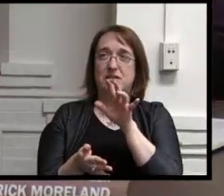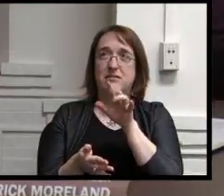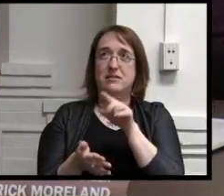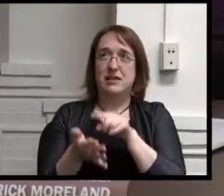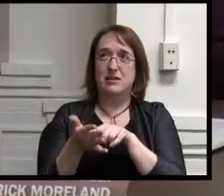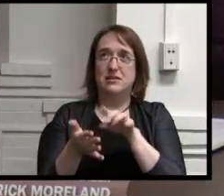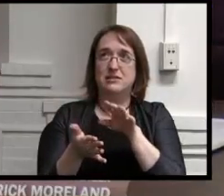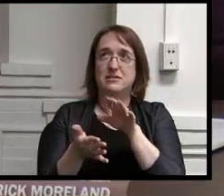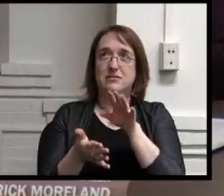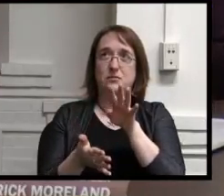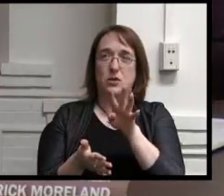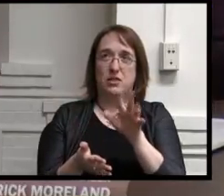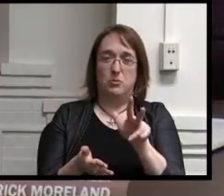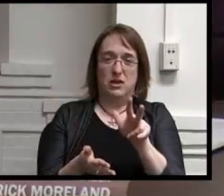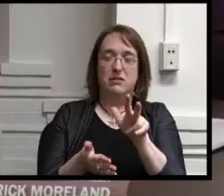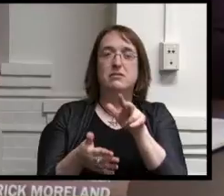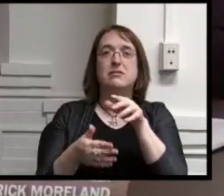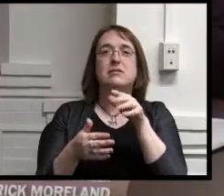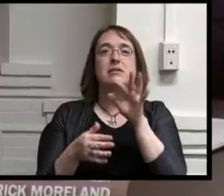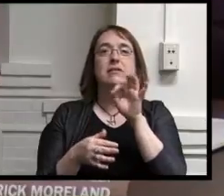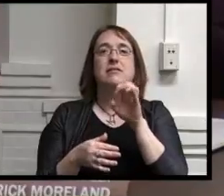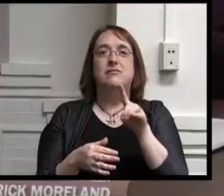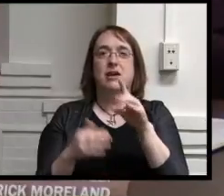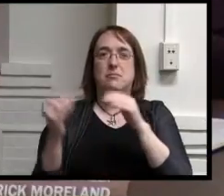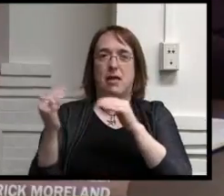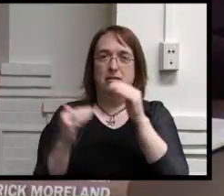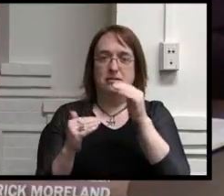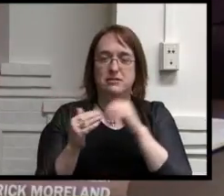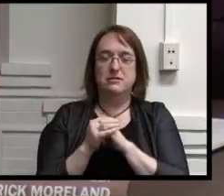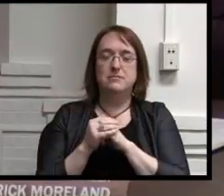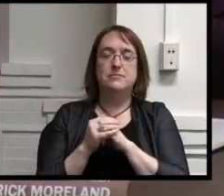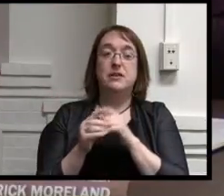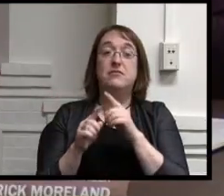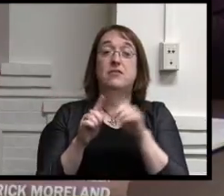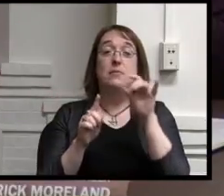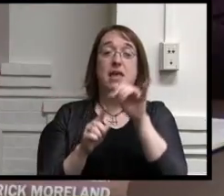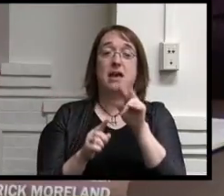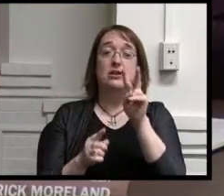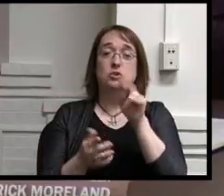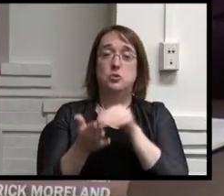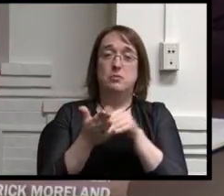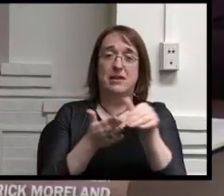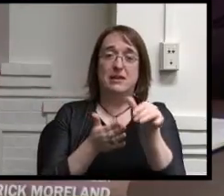$3,857,643 in fund balance. And of that,